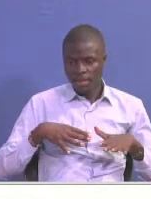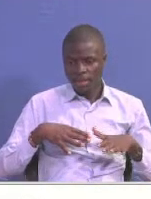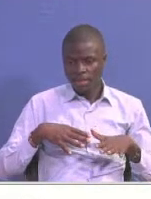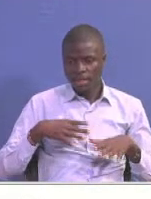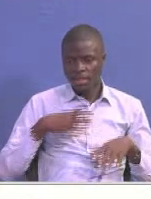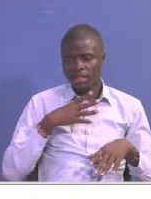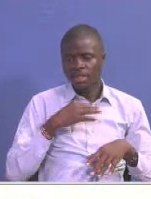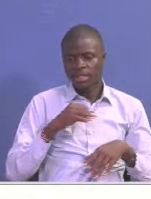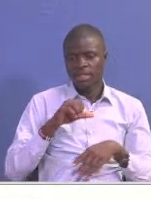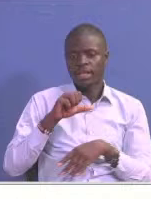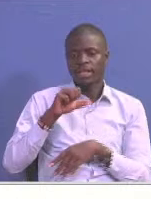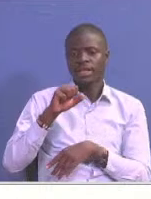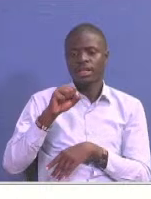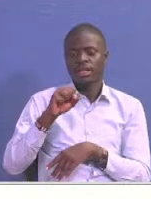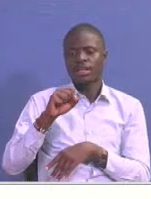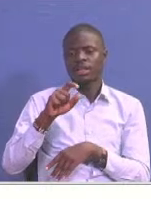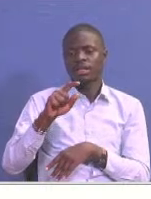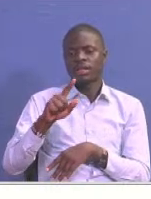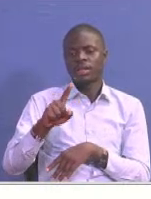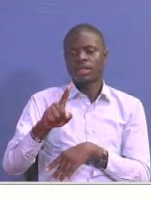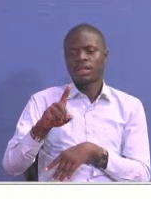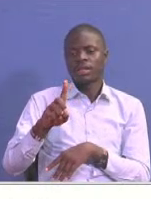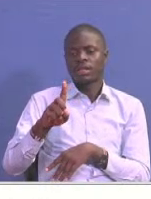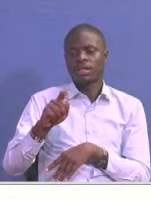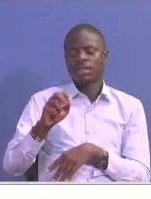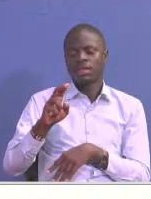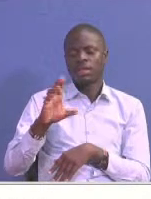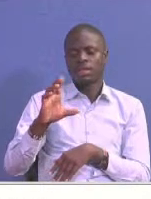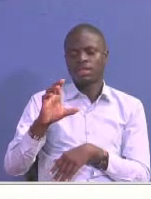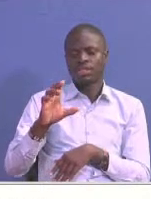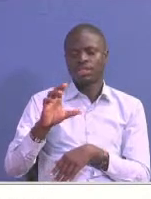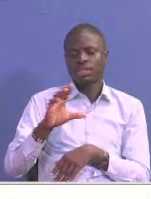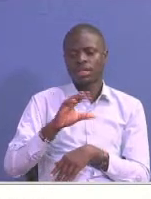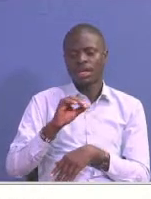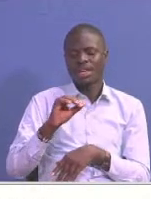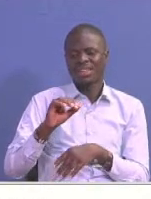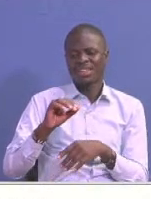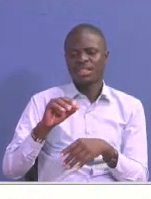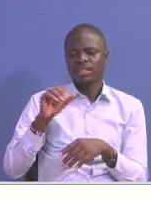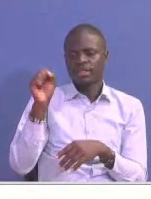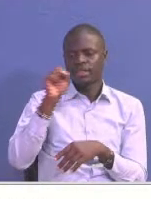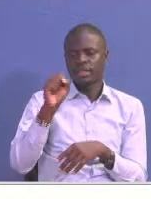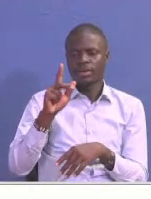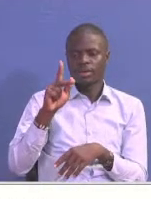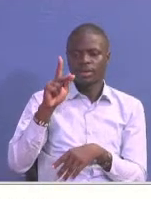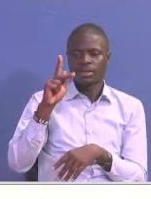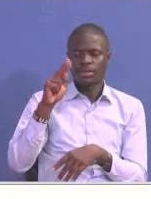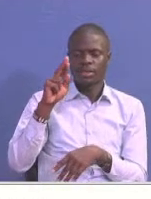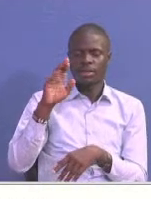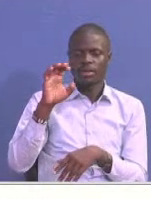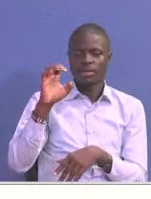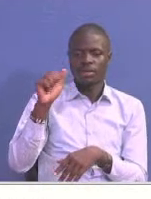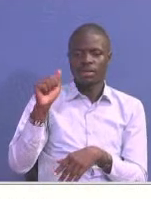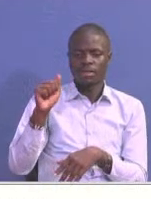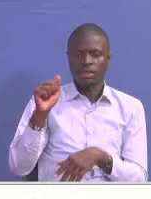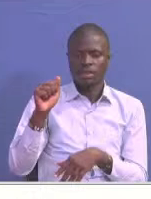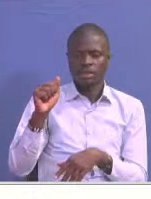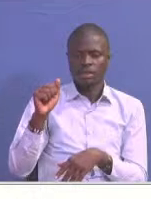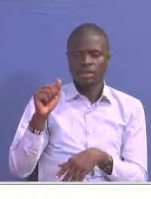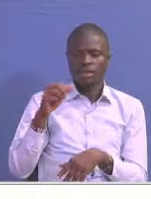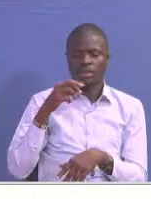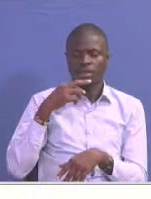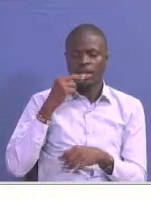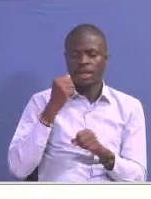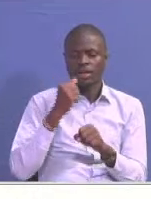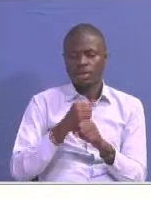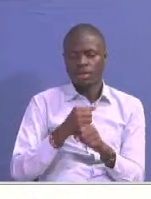such as Switzerland, Singapore, Netherlands, South Korea, and Sweden, are